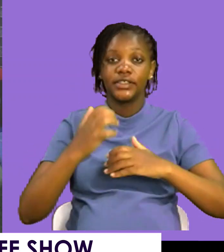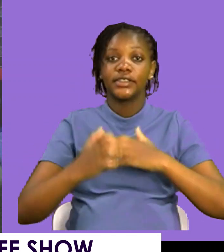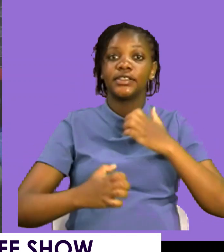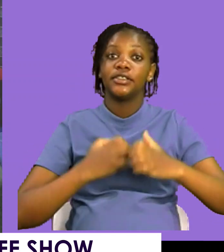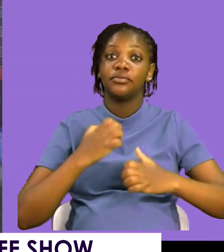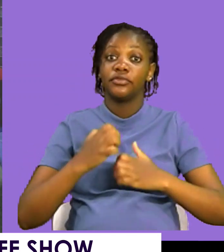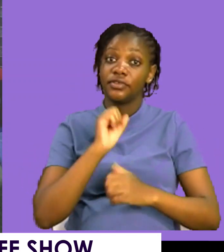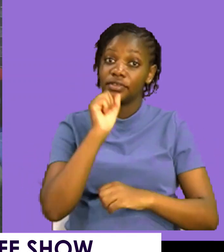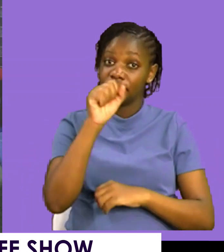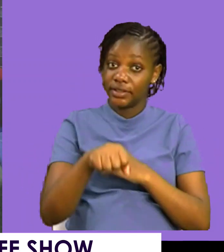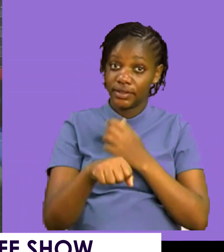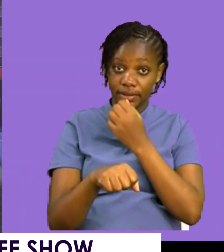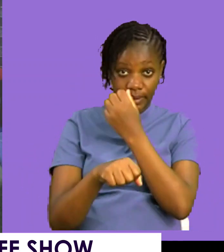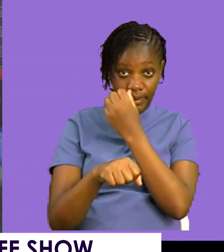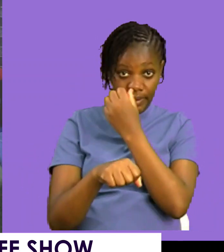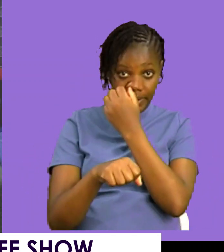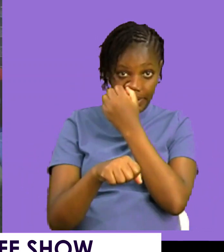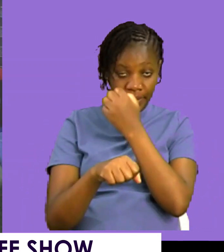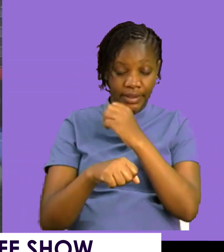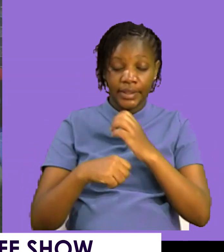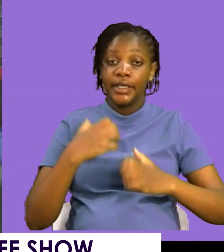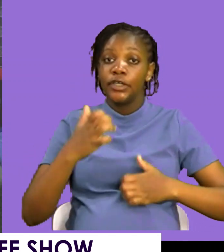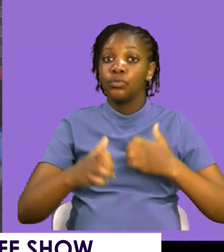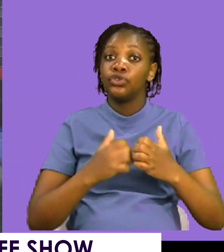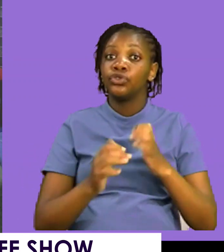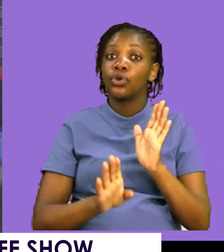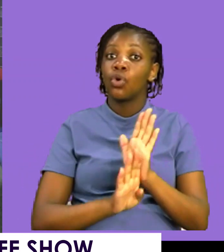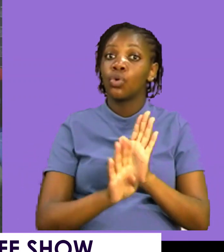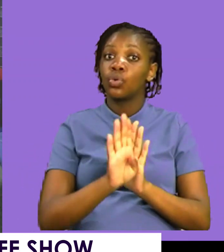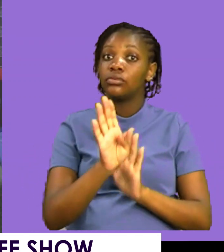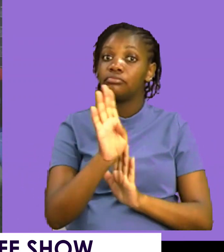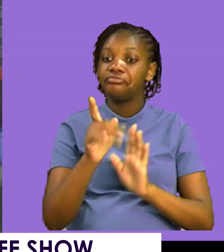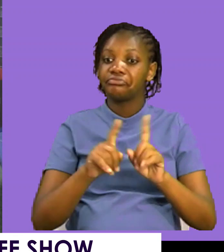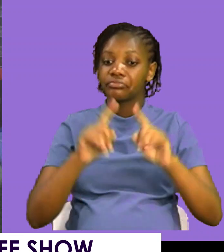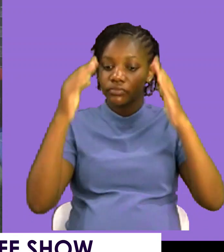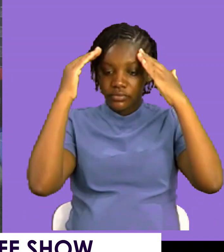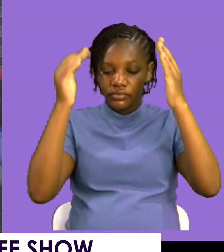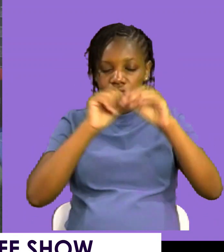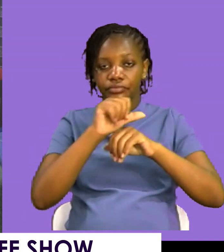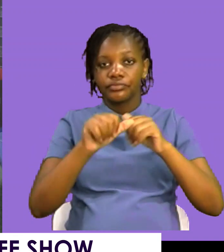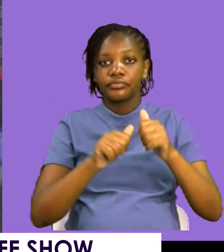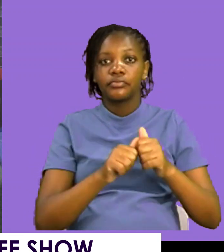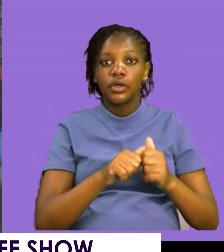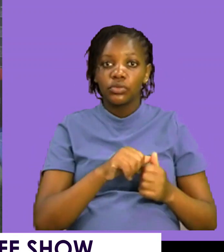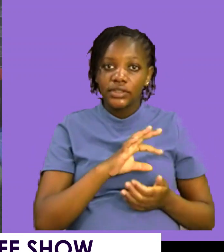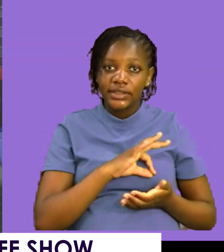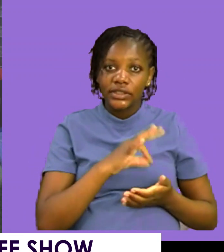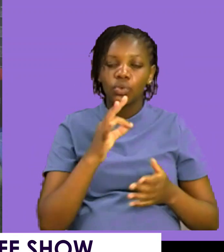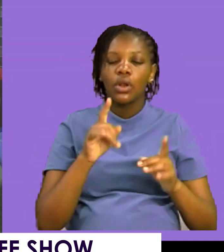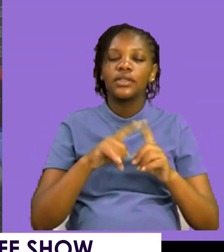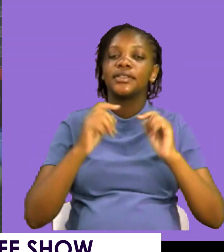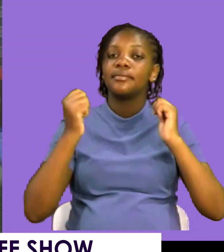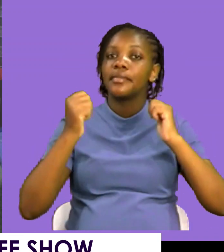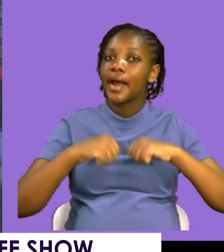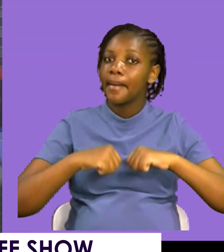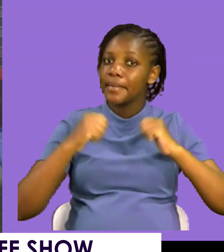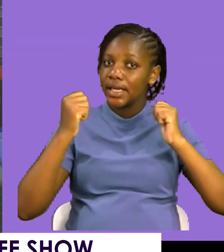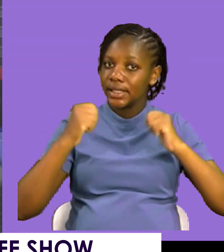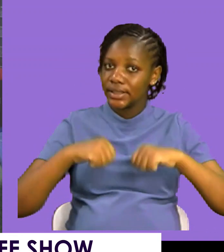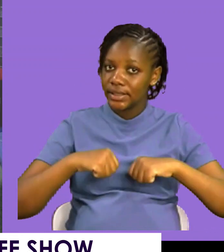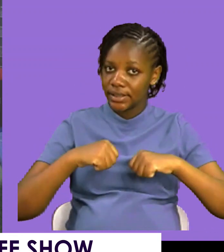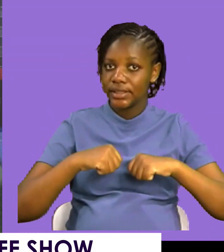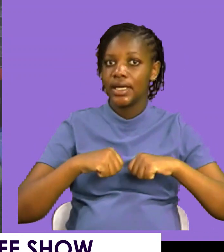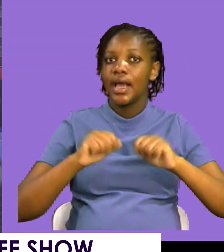emotions, emotional growth. We focus on the soul. We focus on the ability